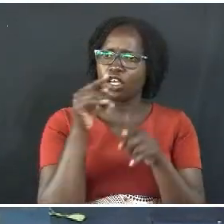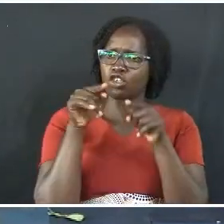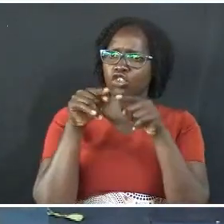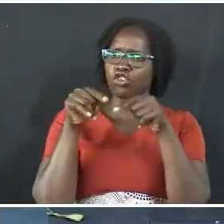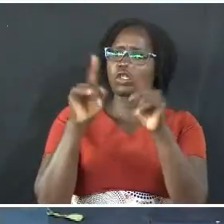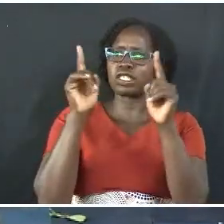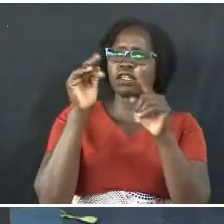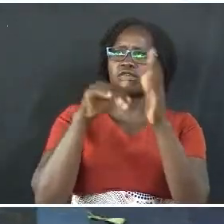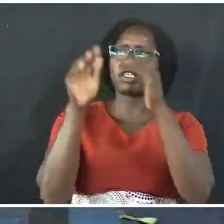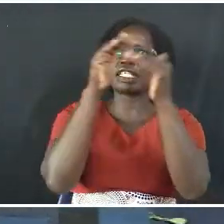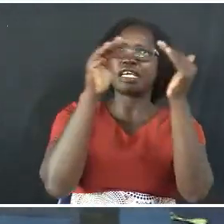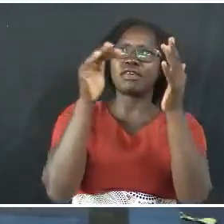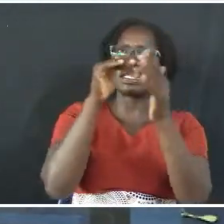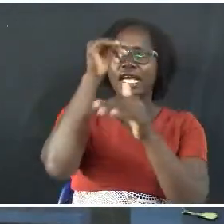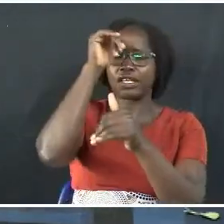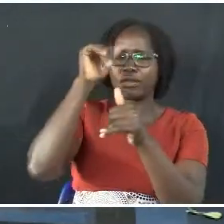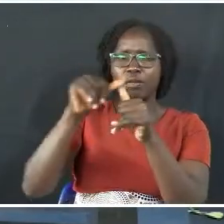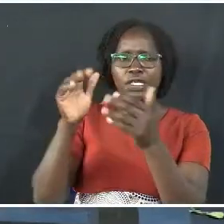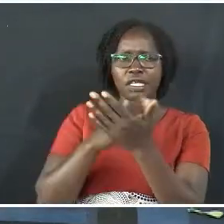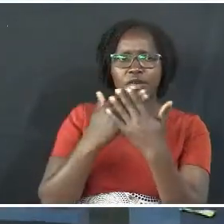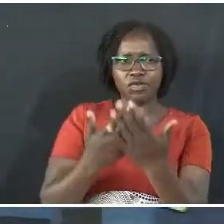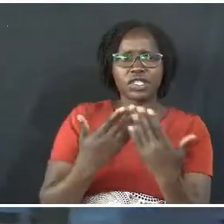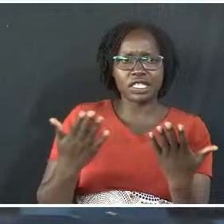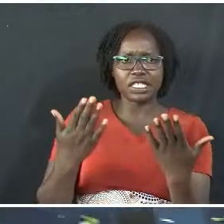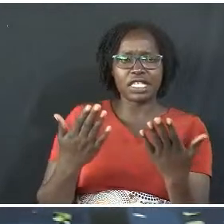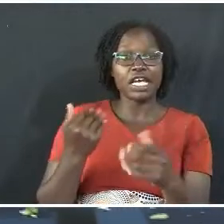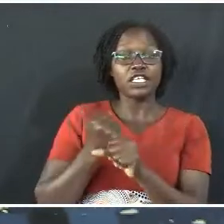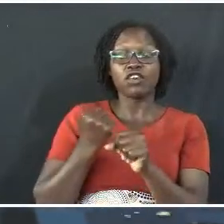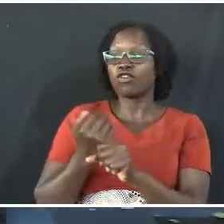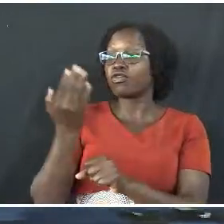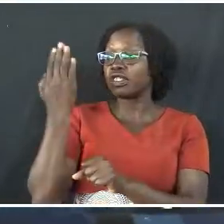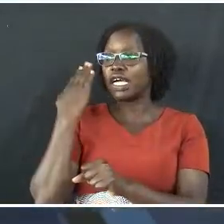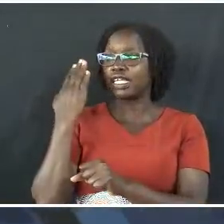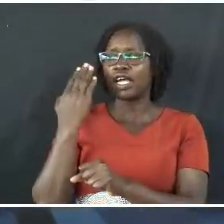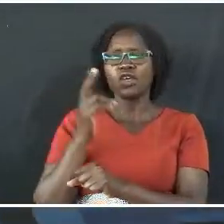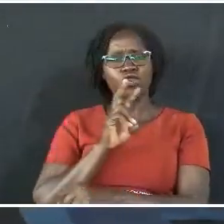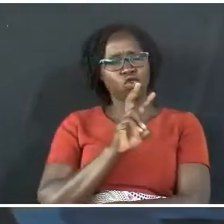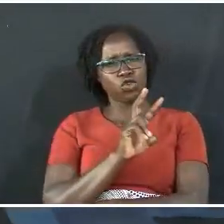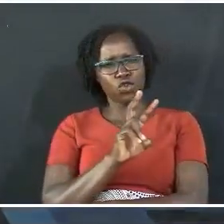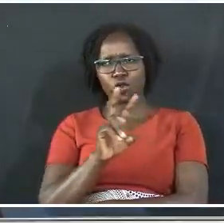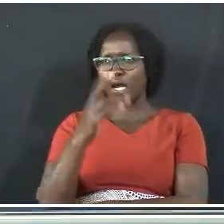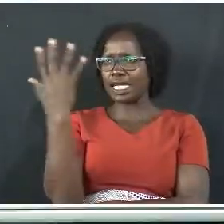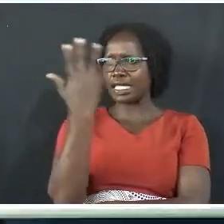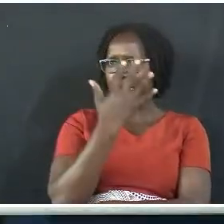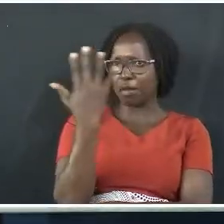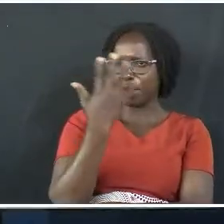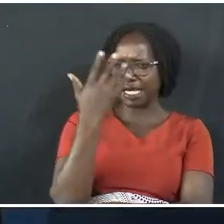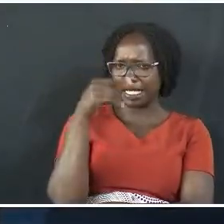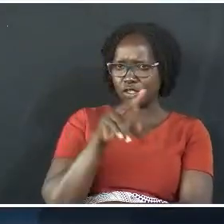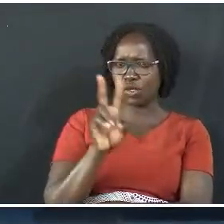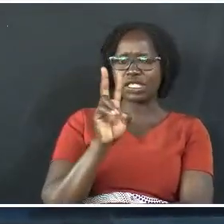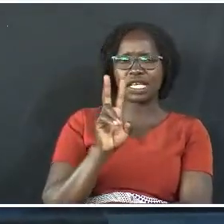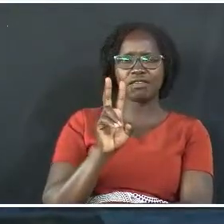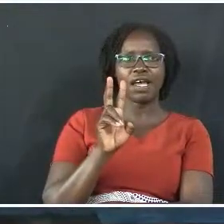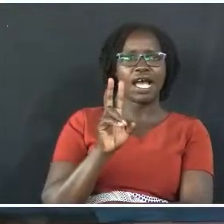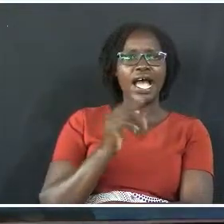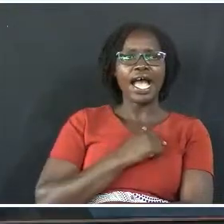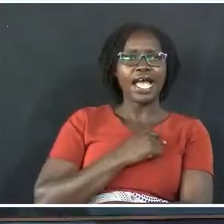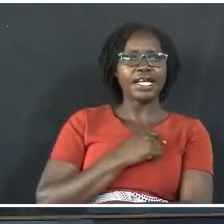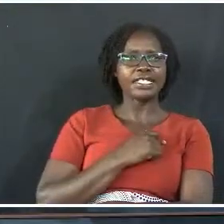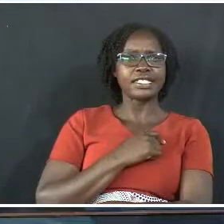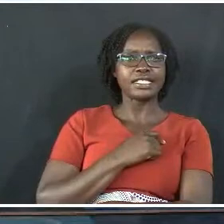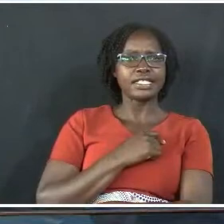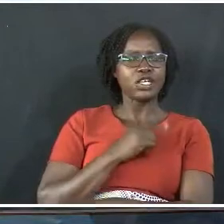yourself inside and you remember some of the things that you have done. You will only look at the mirror, see yourself there, and you will